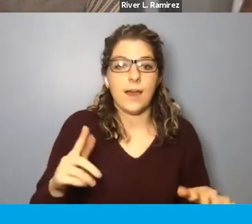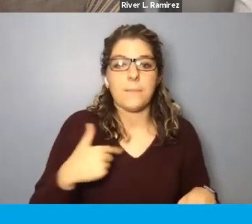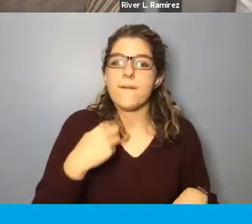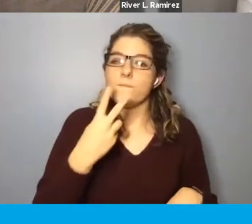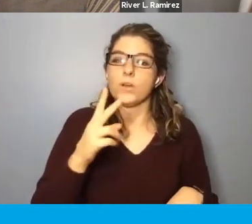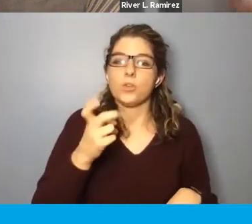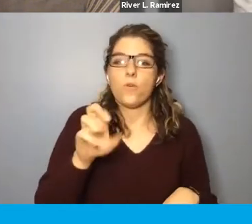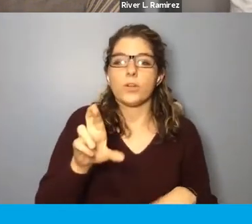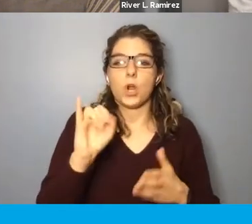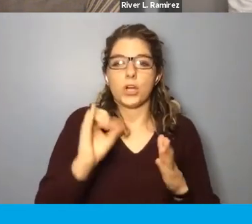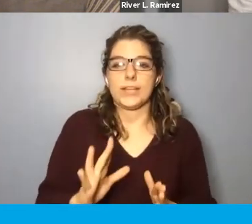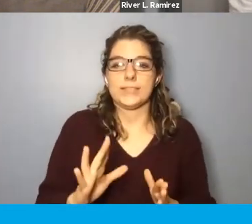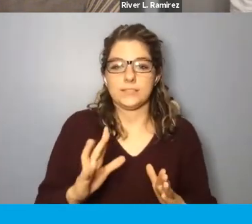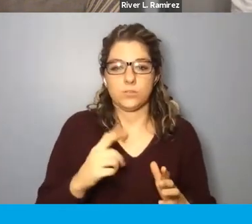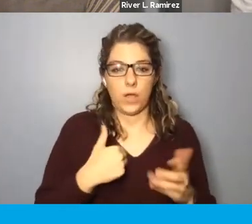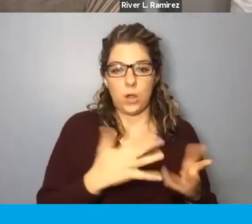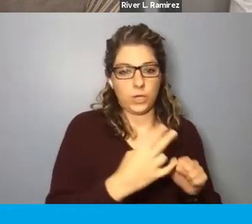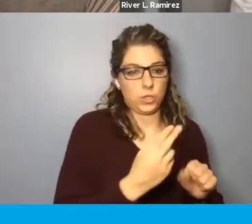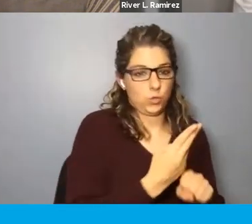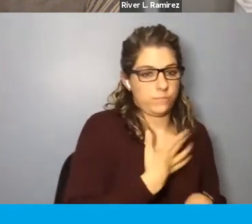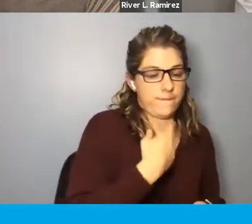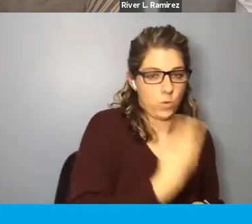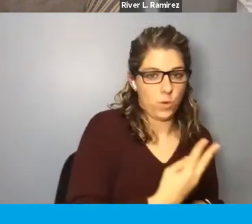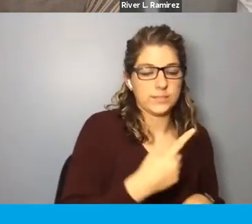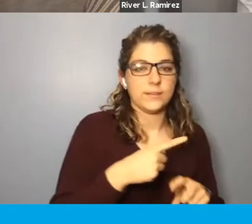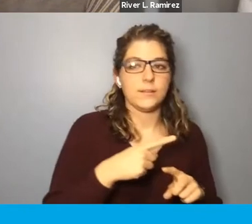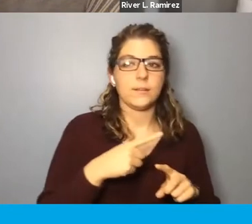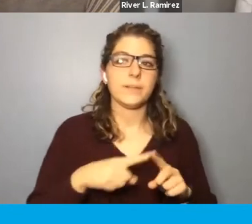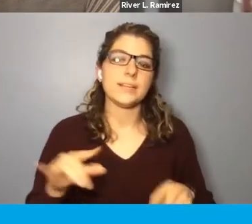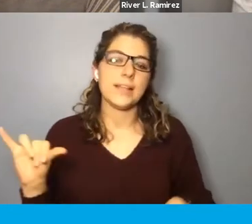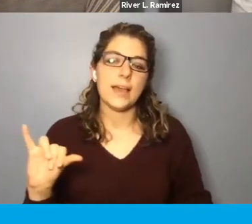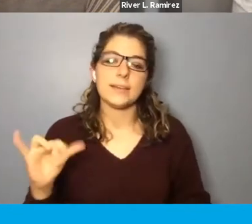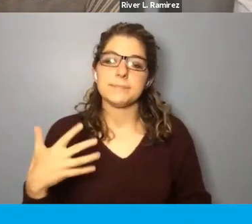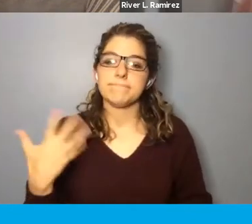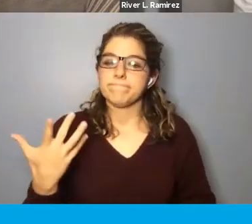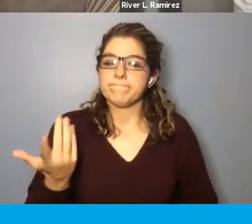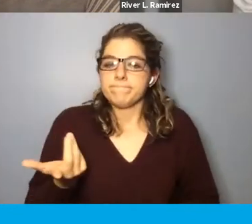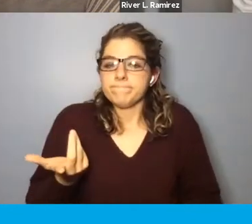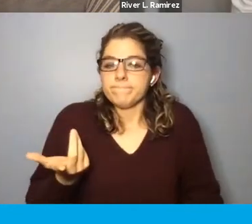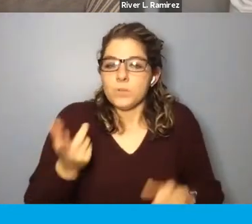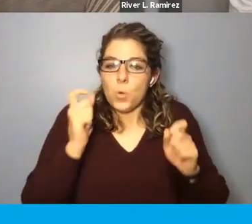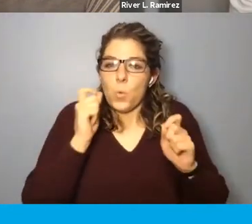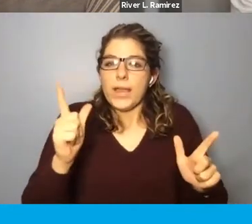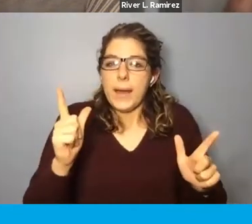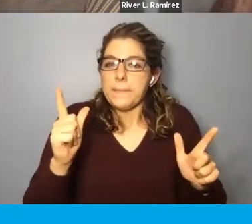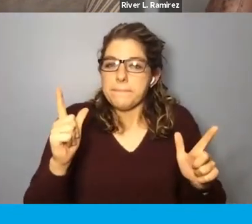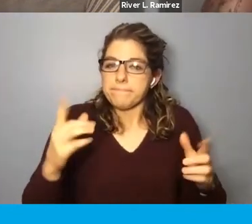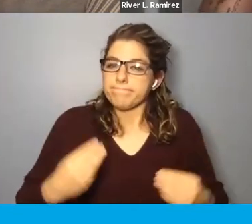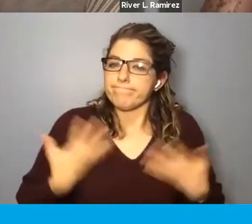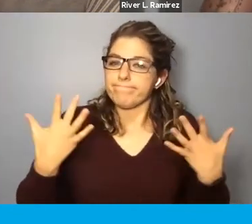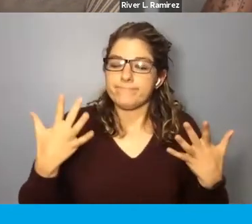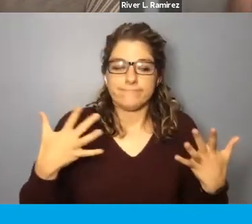artist, so I already use my voice, but it was just kind of like a wake-up call, I guess,